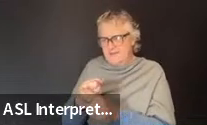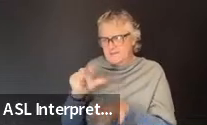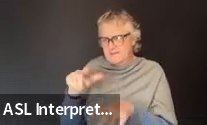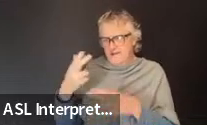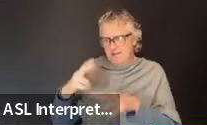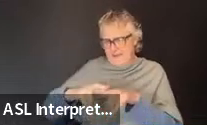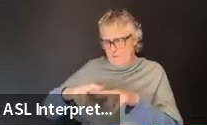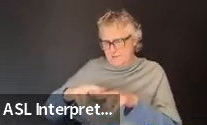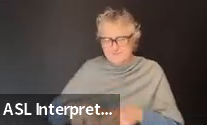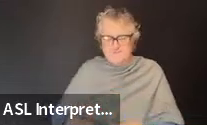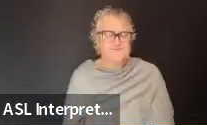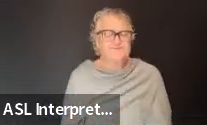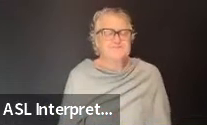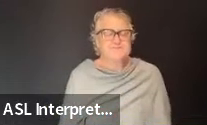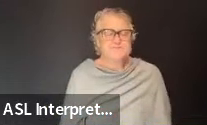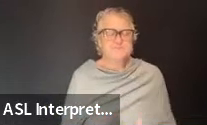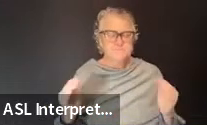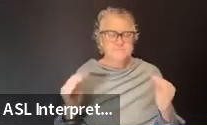next slide.